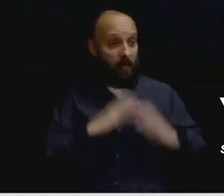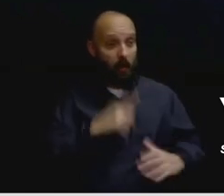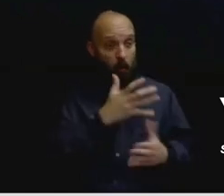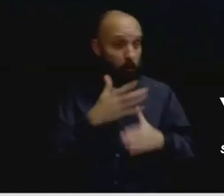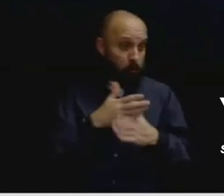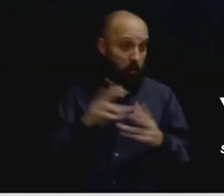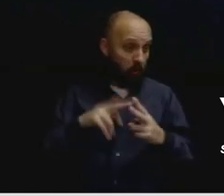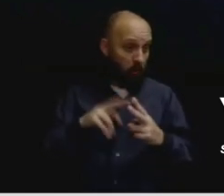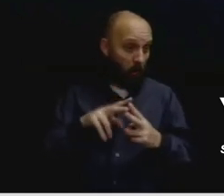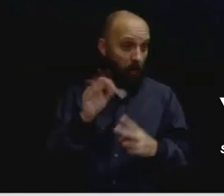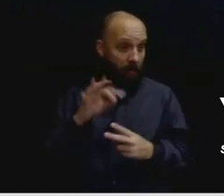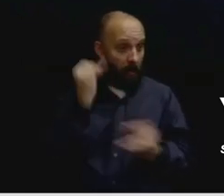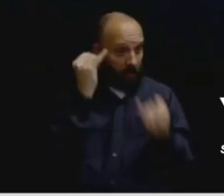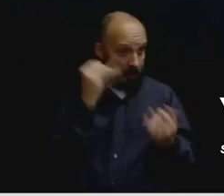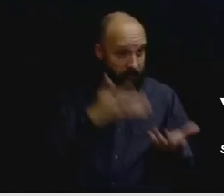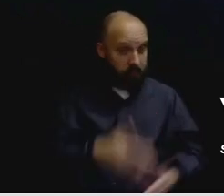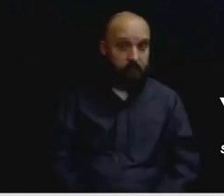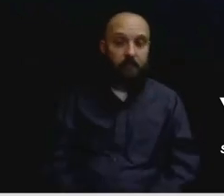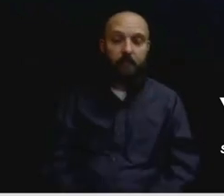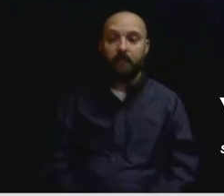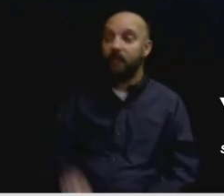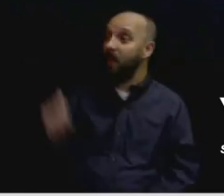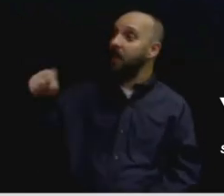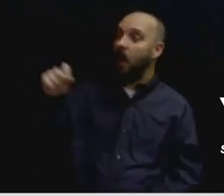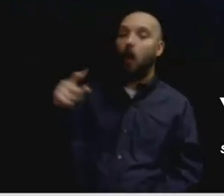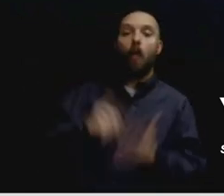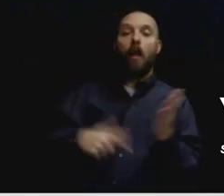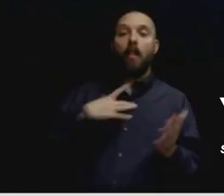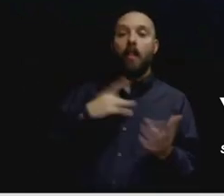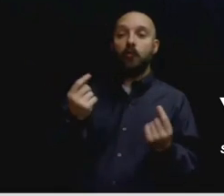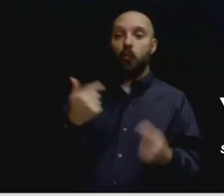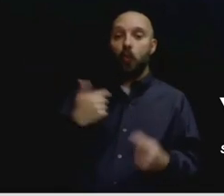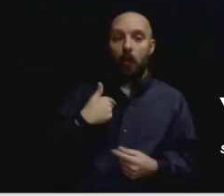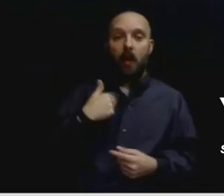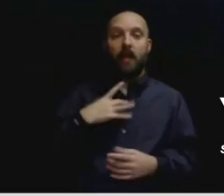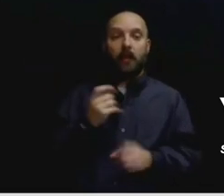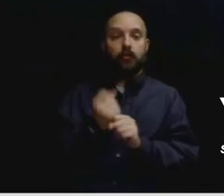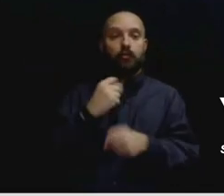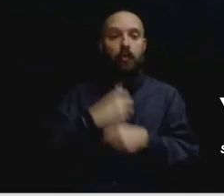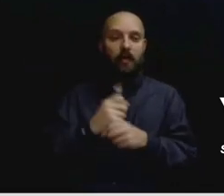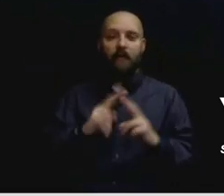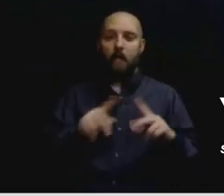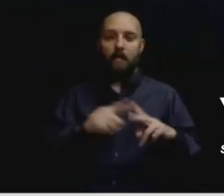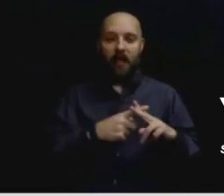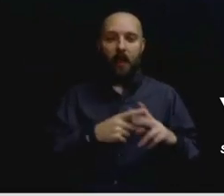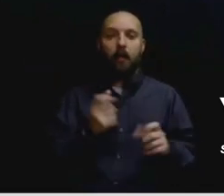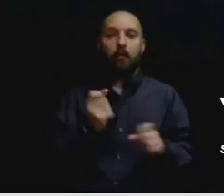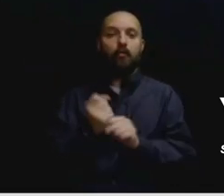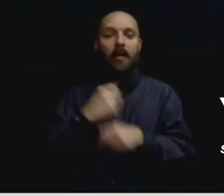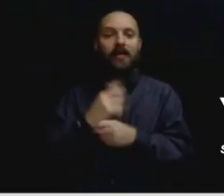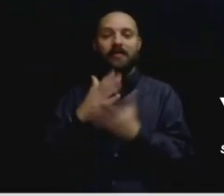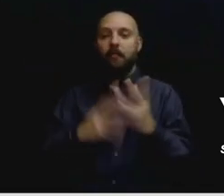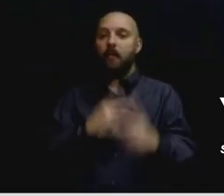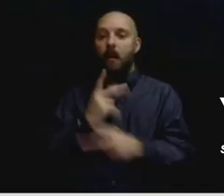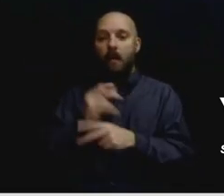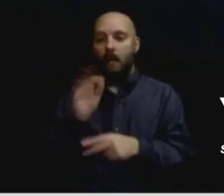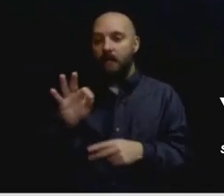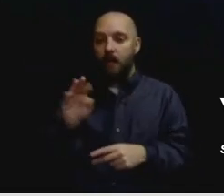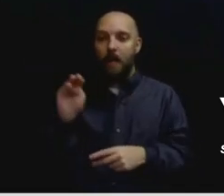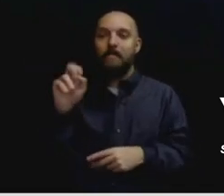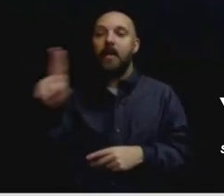of the ideas there? Yeah, what I like to do is create some kind of menu